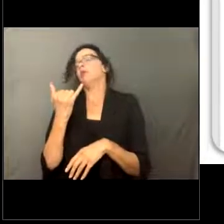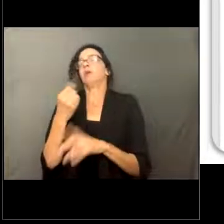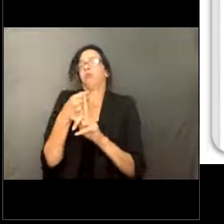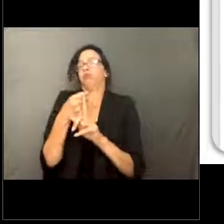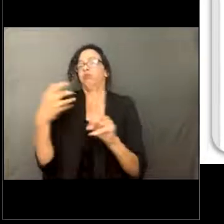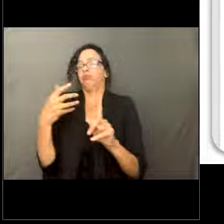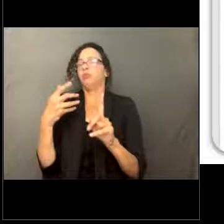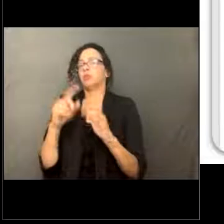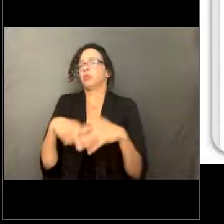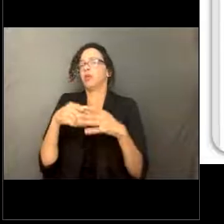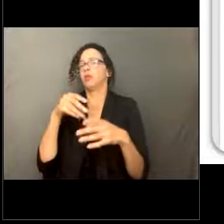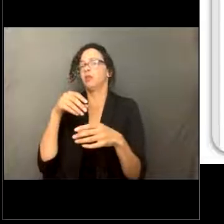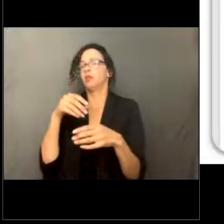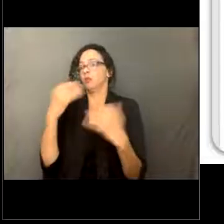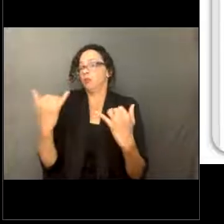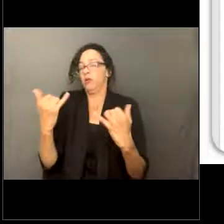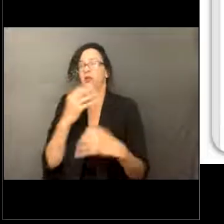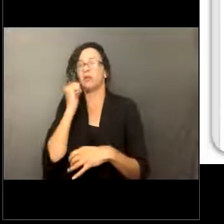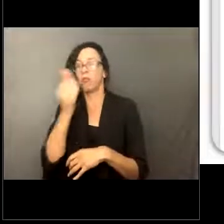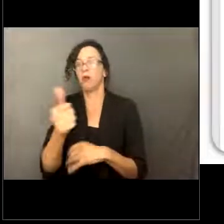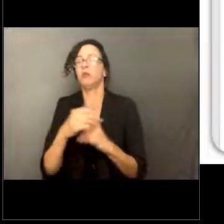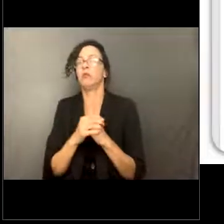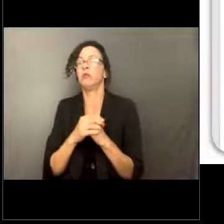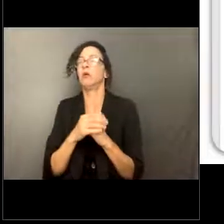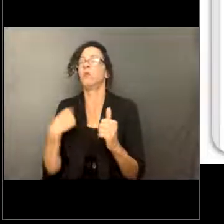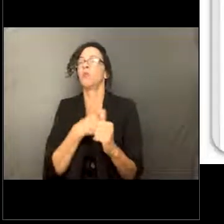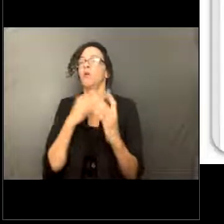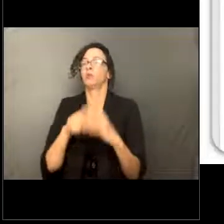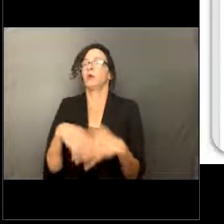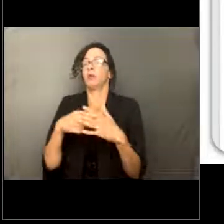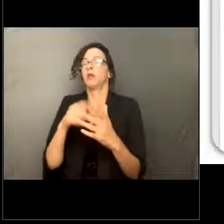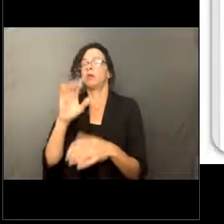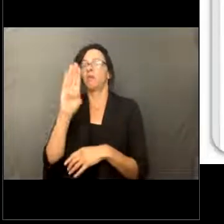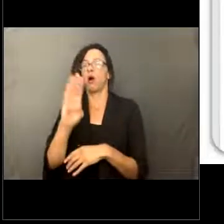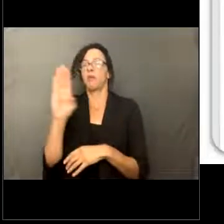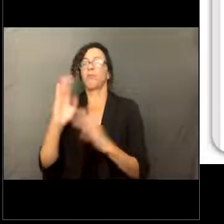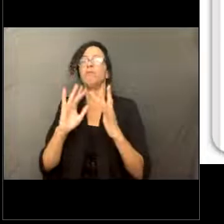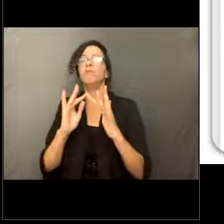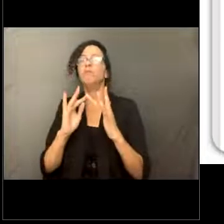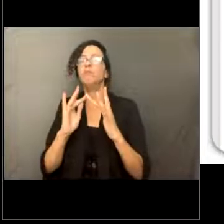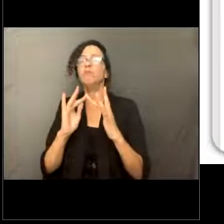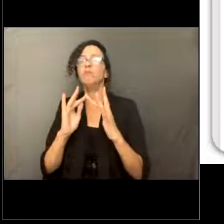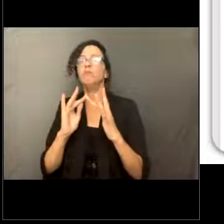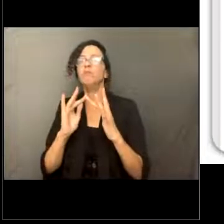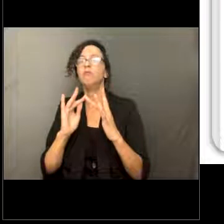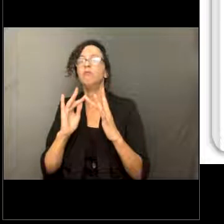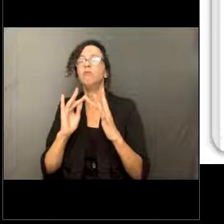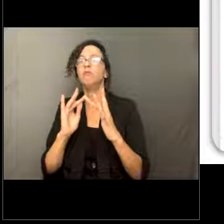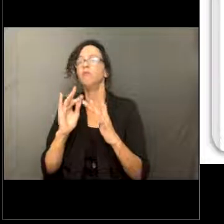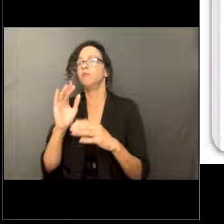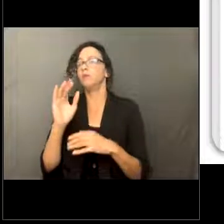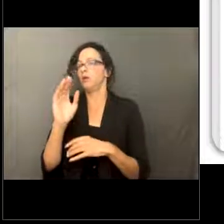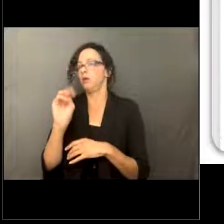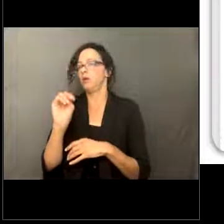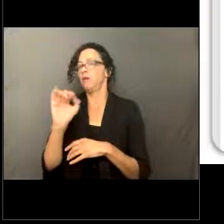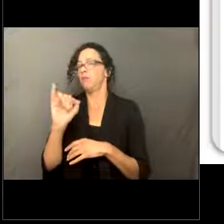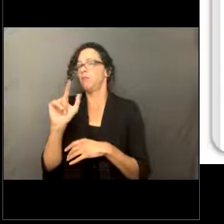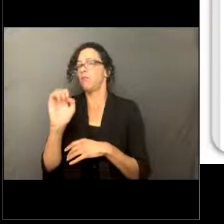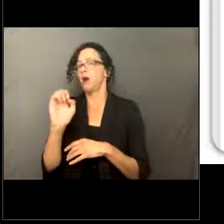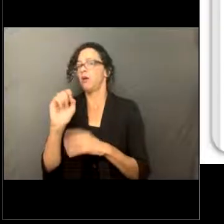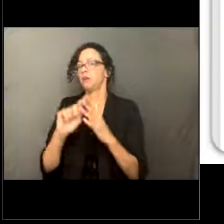kicking off broadband, the Middle Mile Initiative. We have the first broadband mile going in the